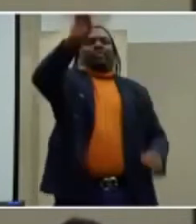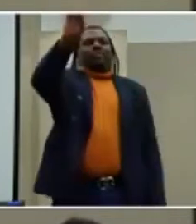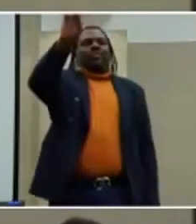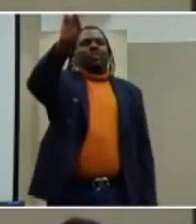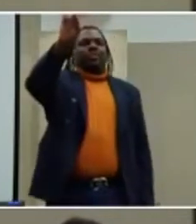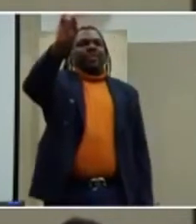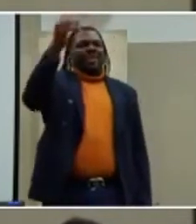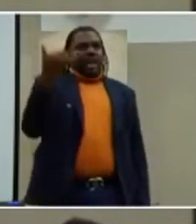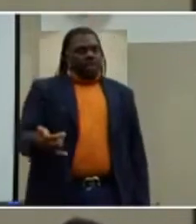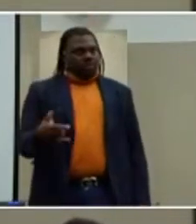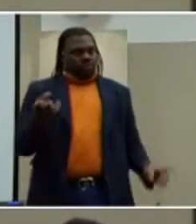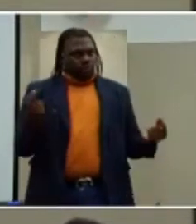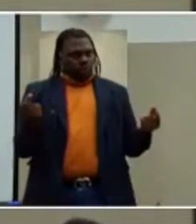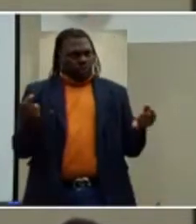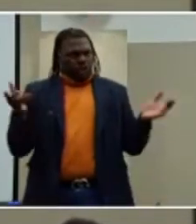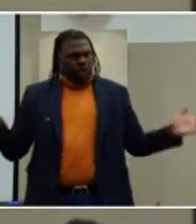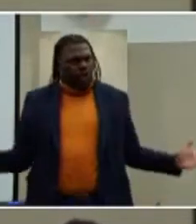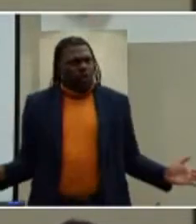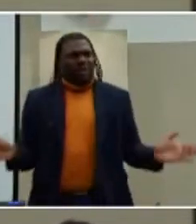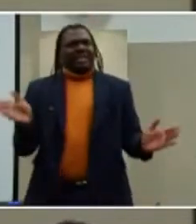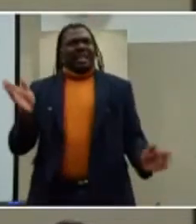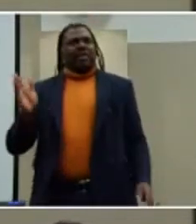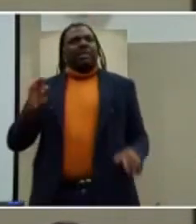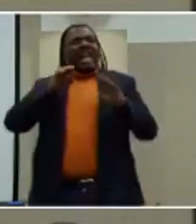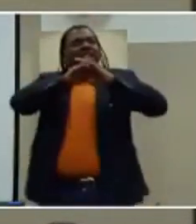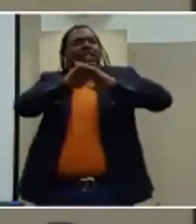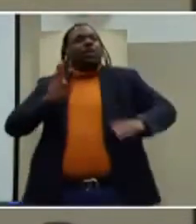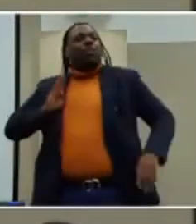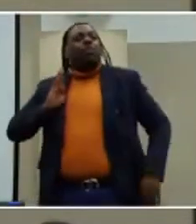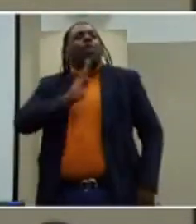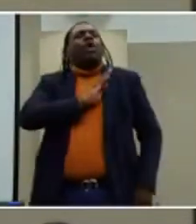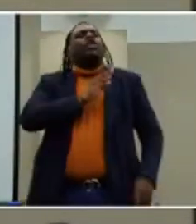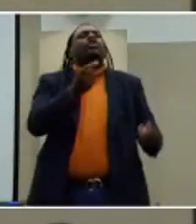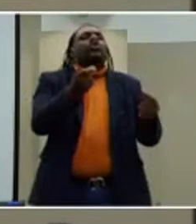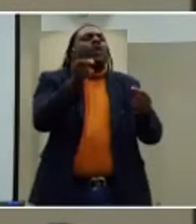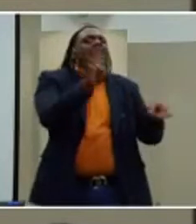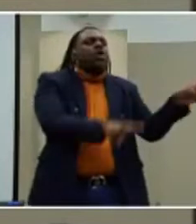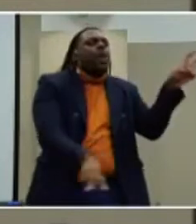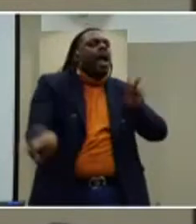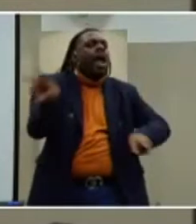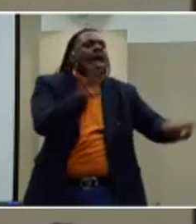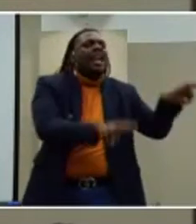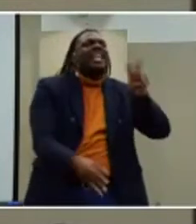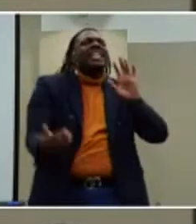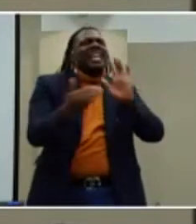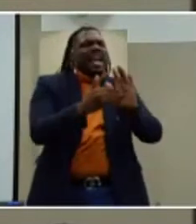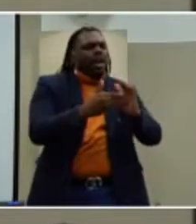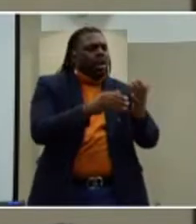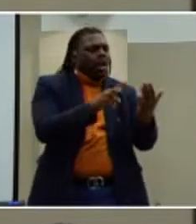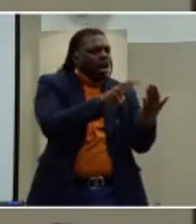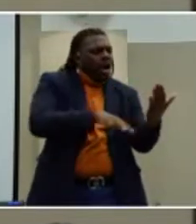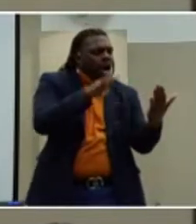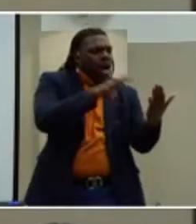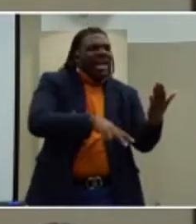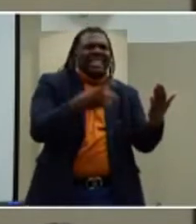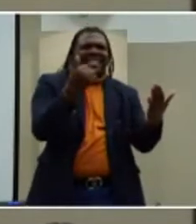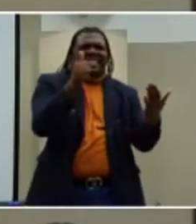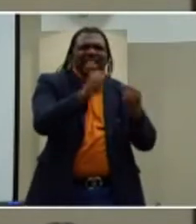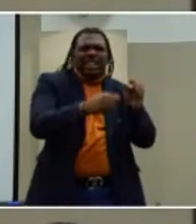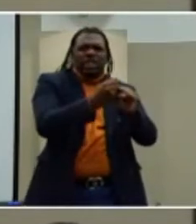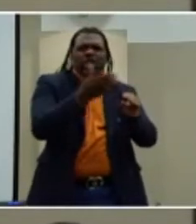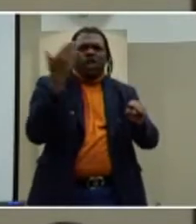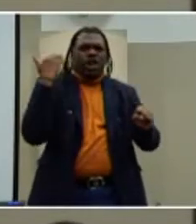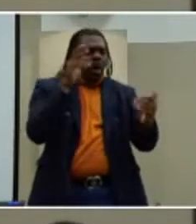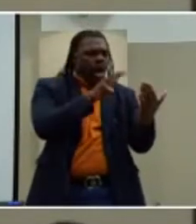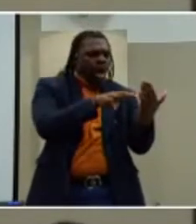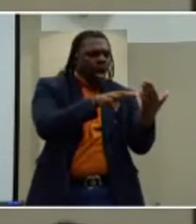I would encourage that the Access Board reevaluate that report that was issued about 10 years ago, see what can be updated, or